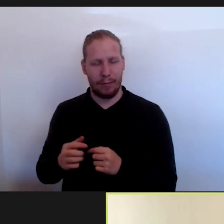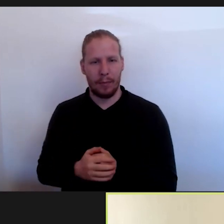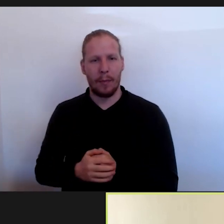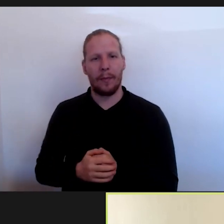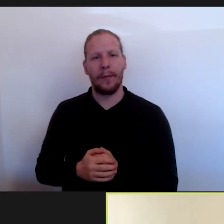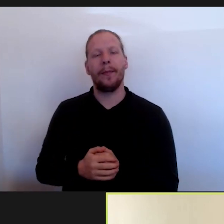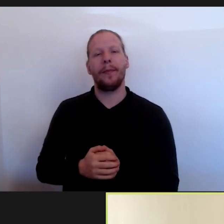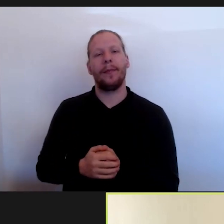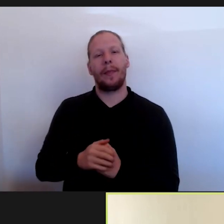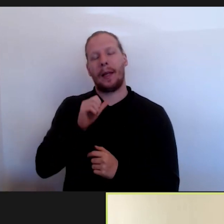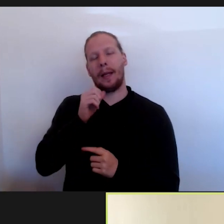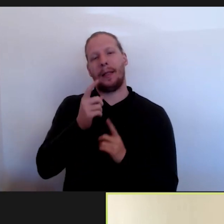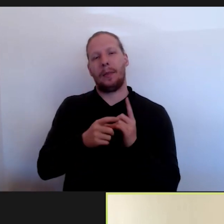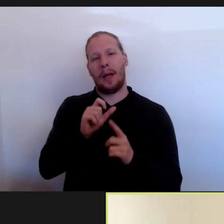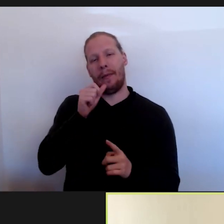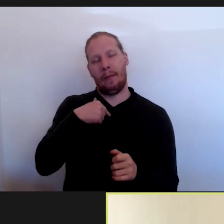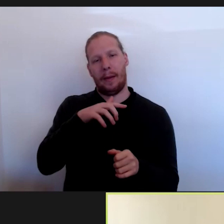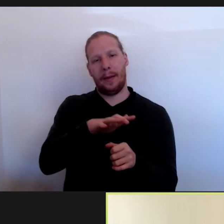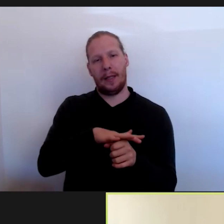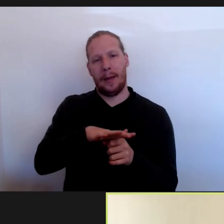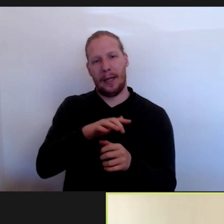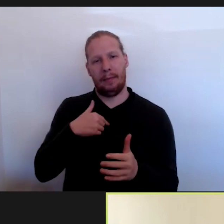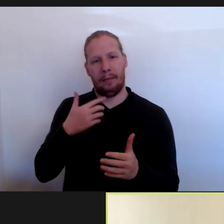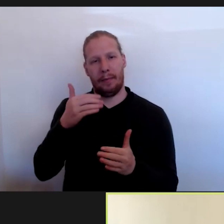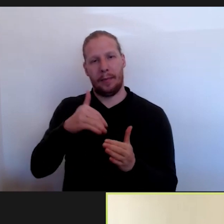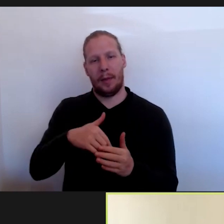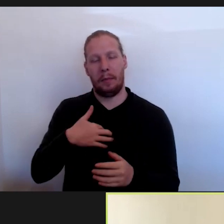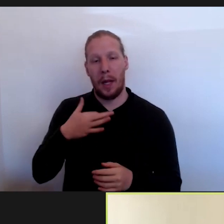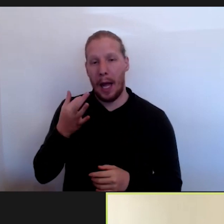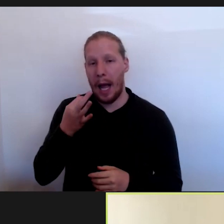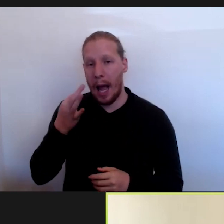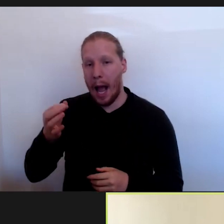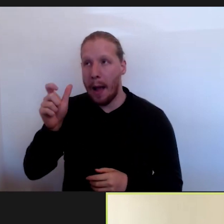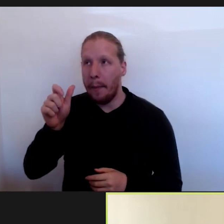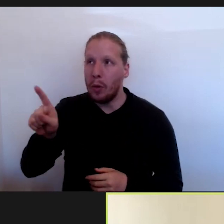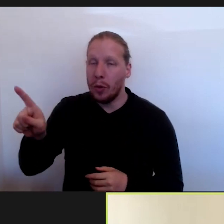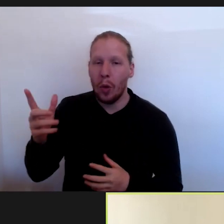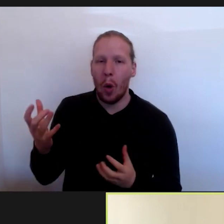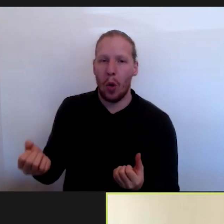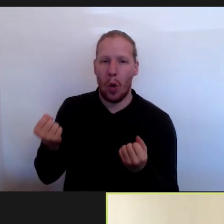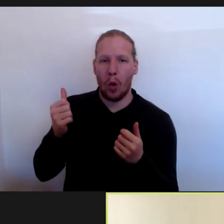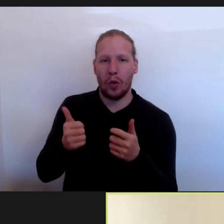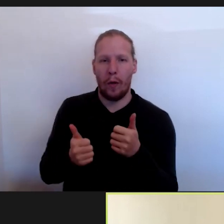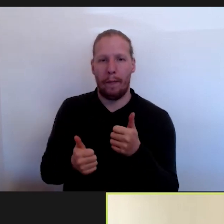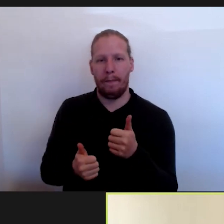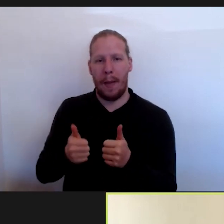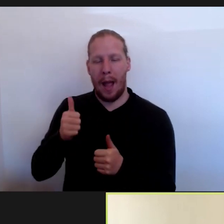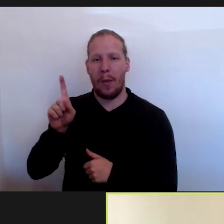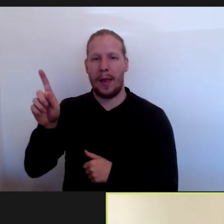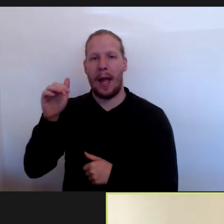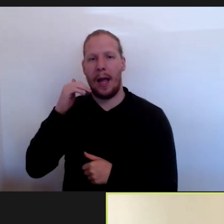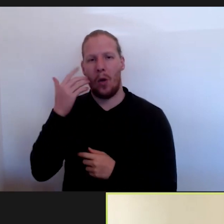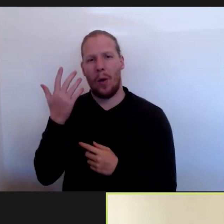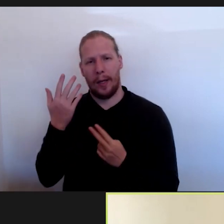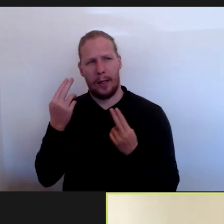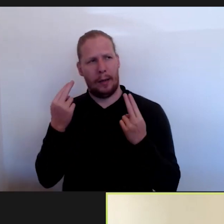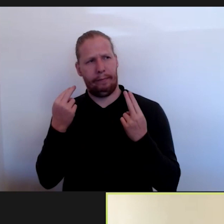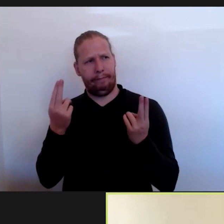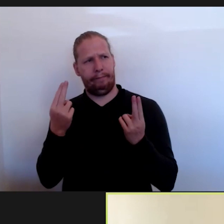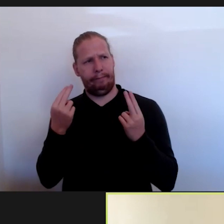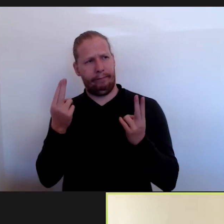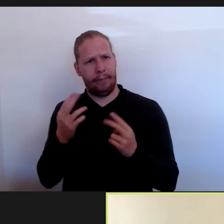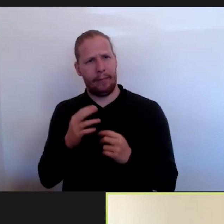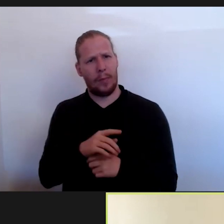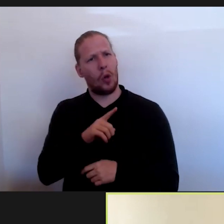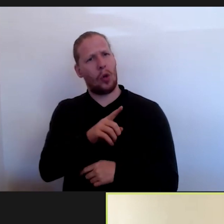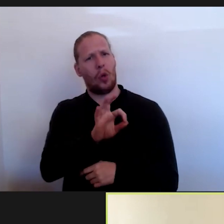I ask the question to somebody who holds a lot of power, they are immediately in the defensive position. They said, you are not being grateful. We